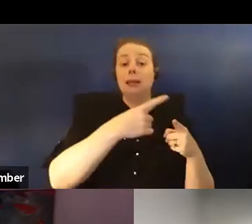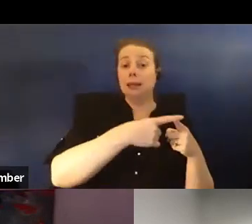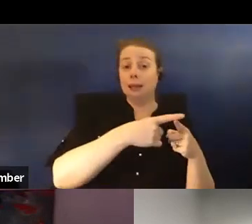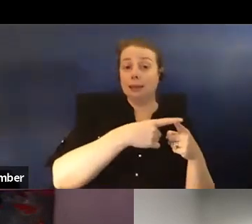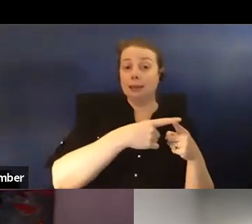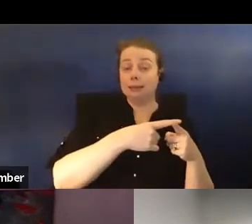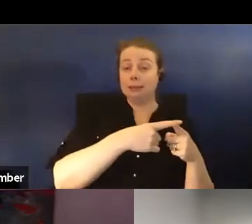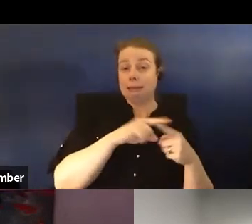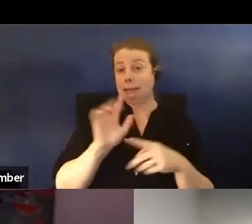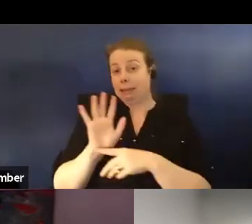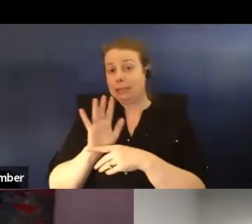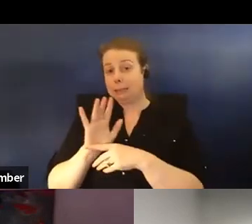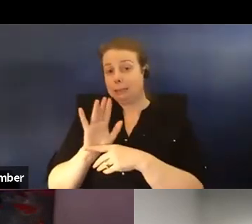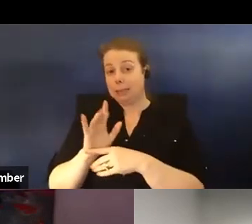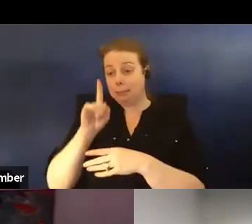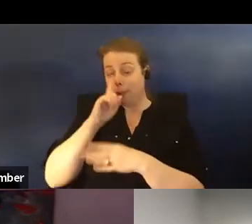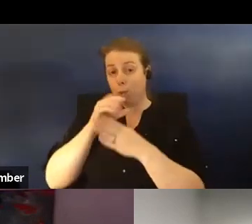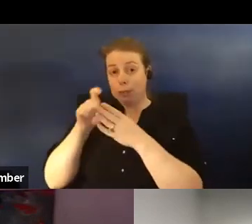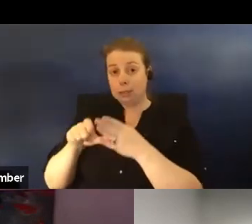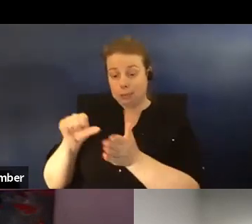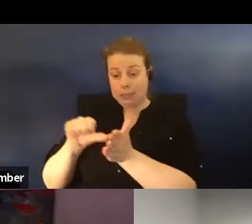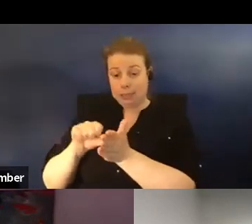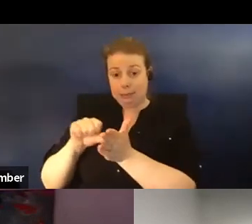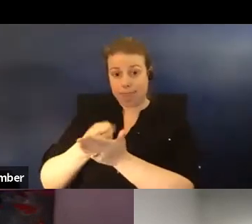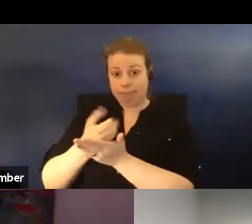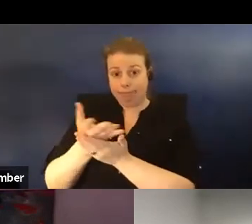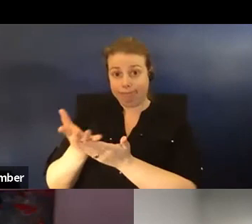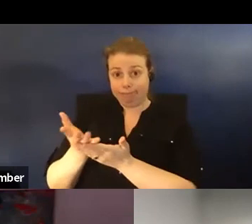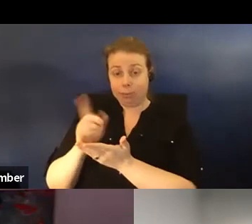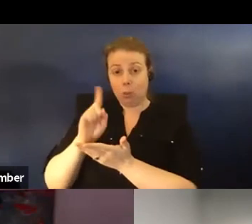spending power of people with disability is